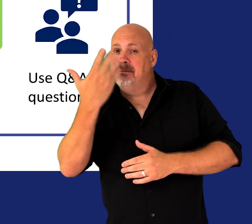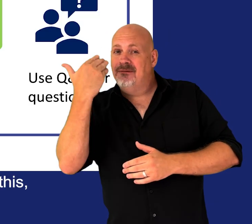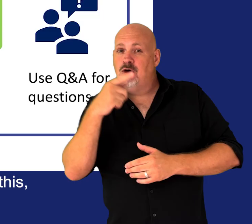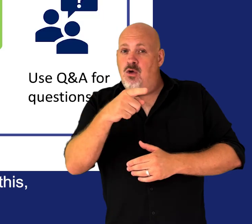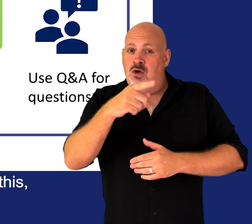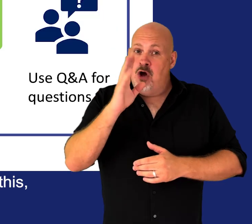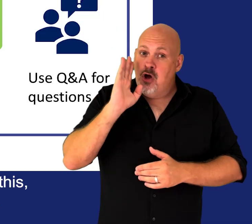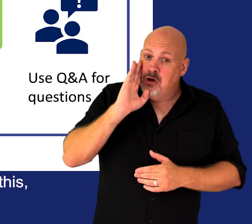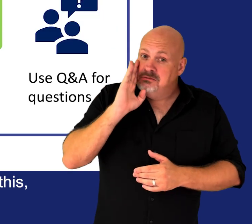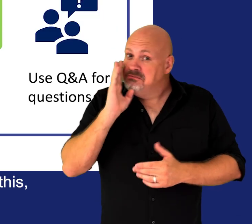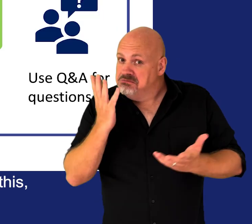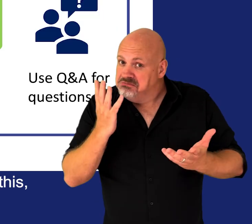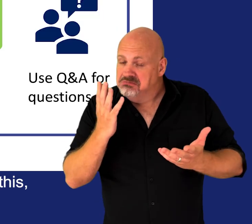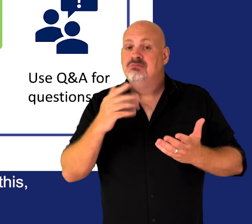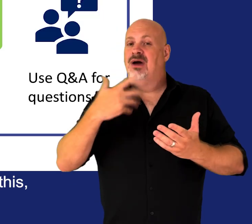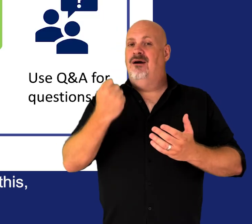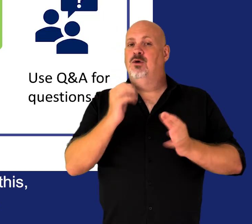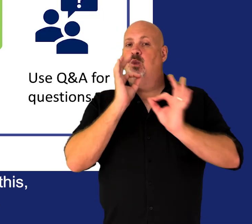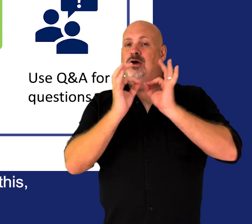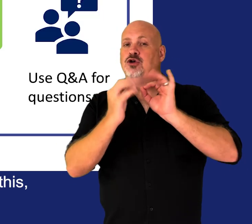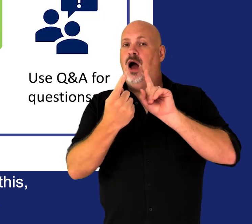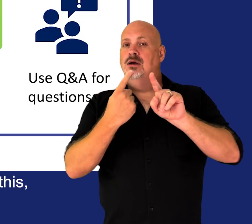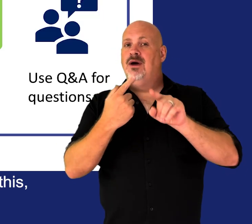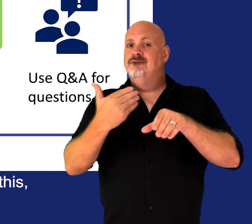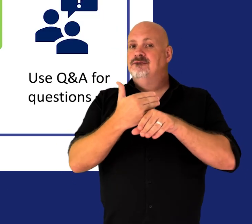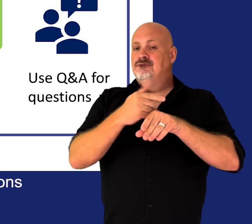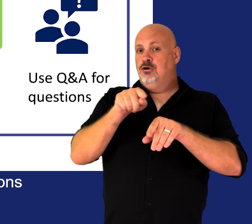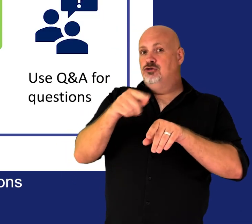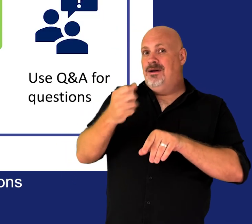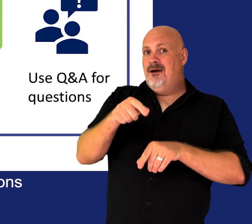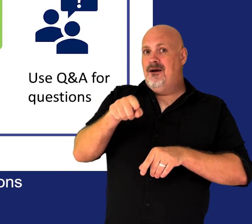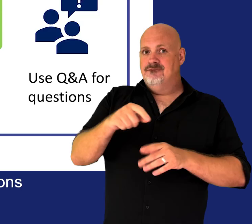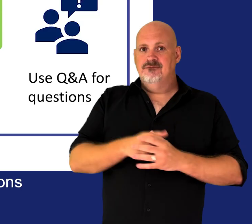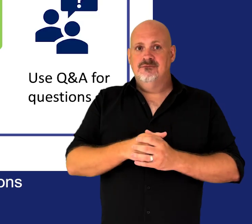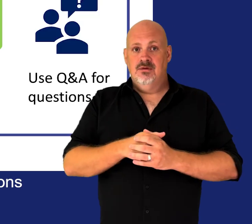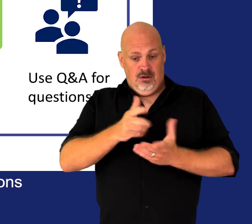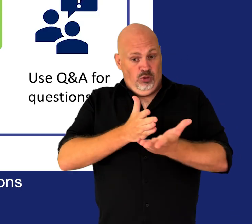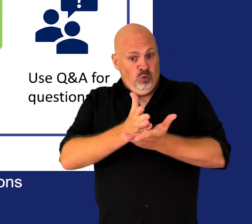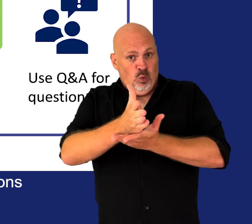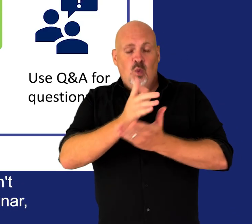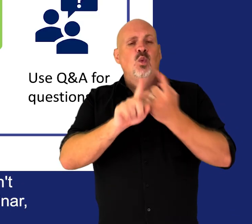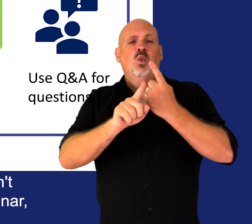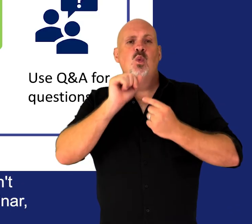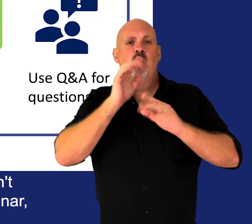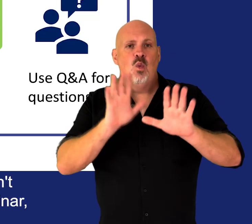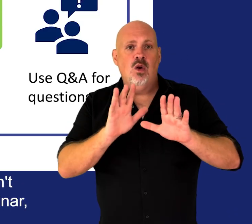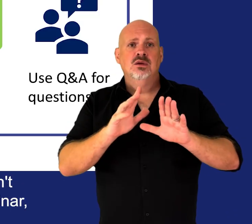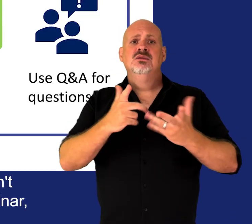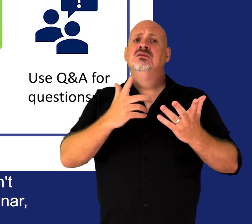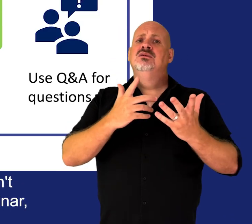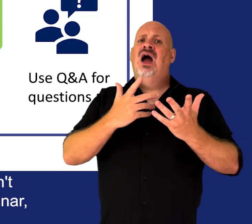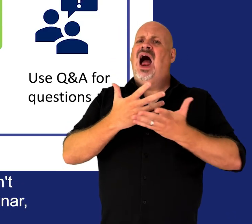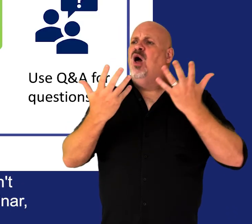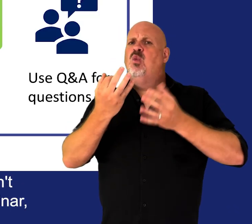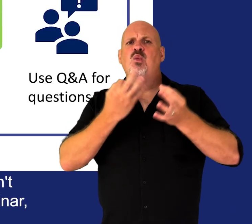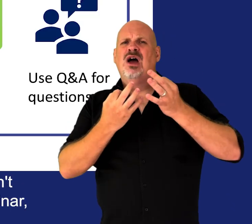before you joined, we might have already heard this, but we do have the Q&A function. We're not going to answer the questions during the webinar, but if there's any questions that aren't